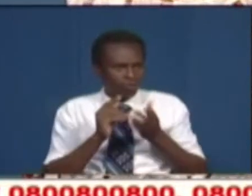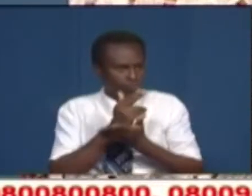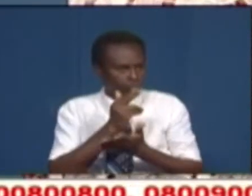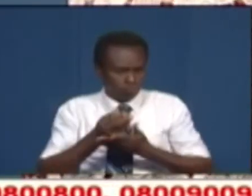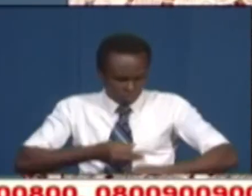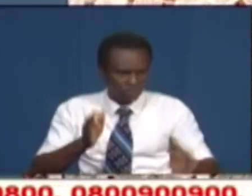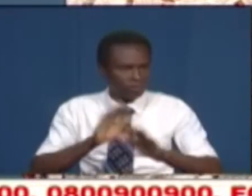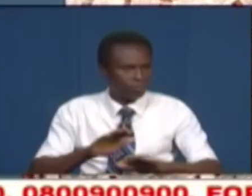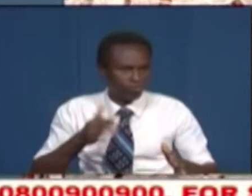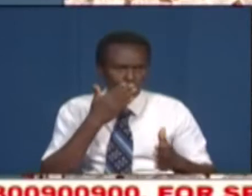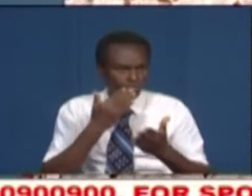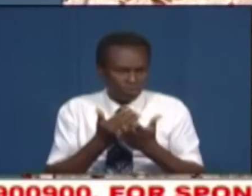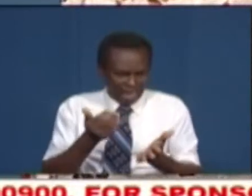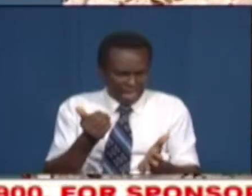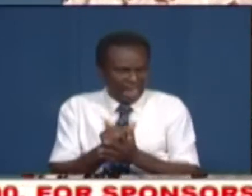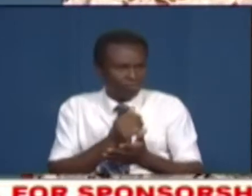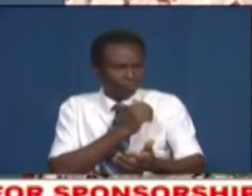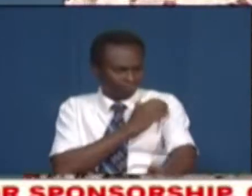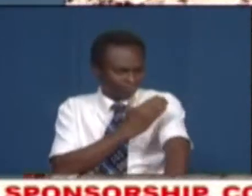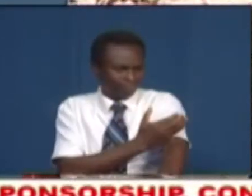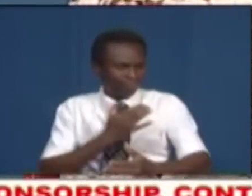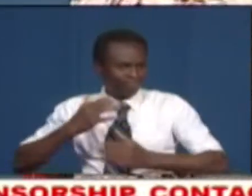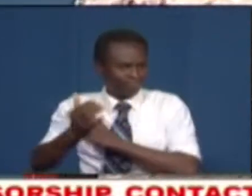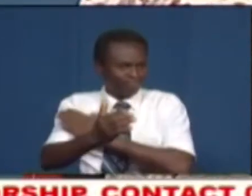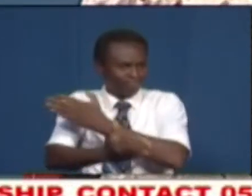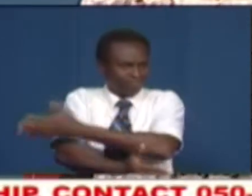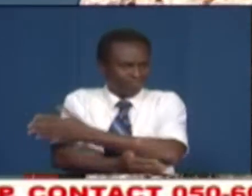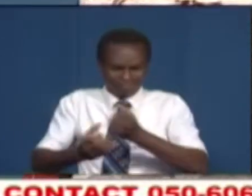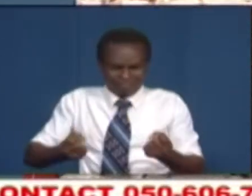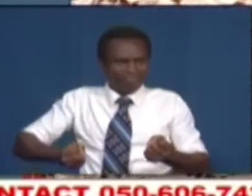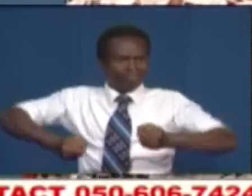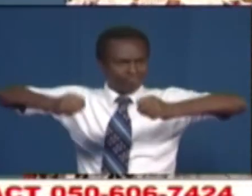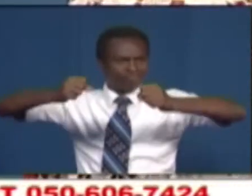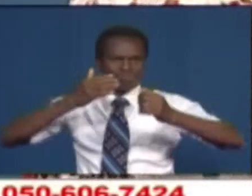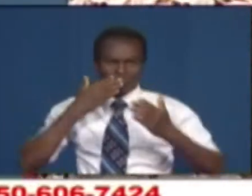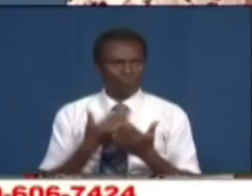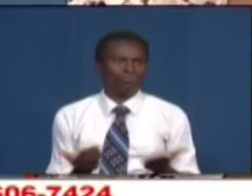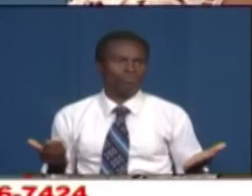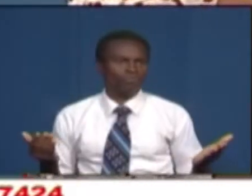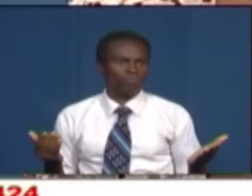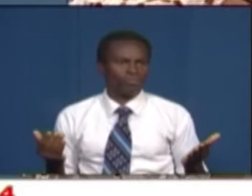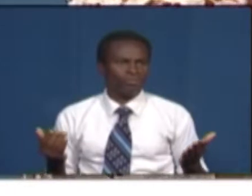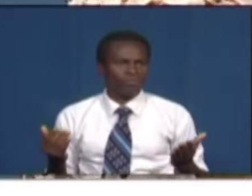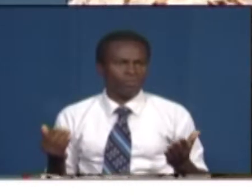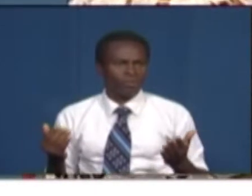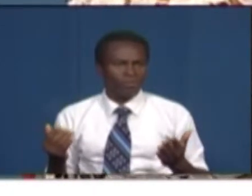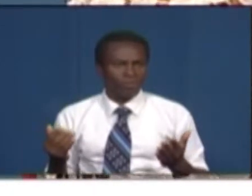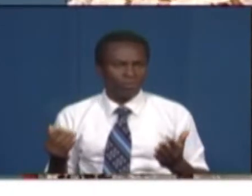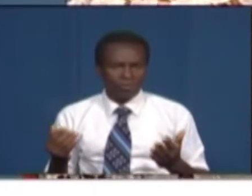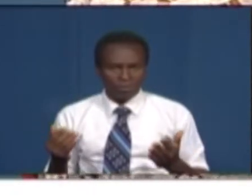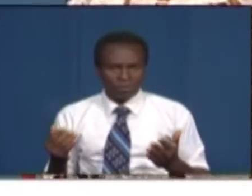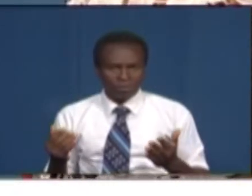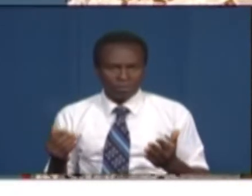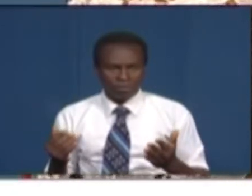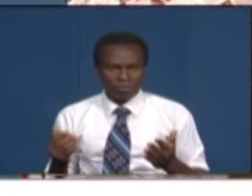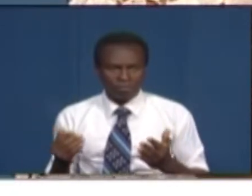home, you understand? So this is why we had to be very, very getting out of the box and very, very, innovative, you